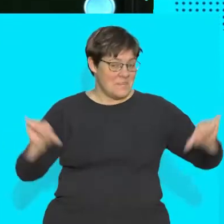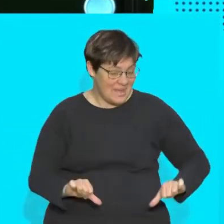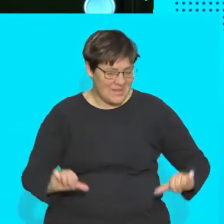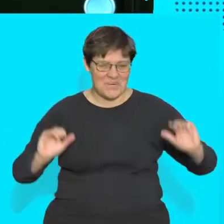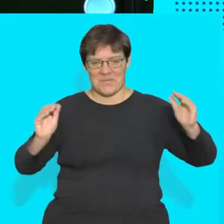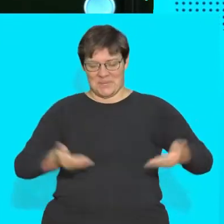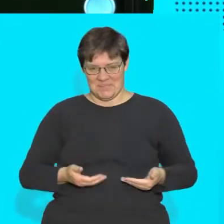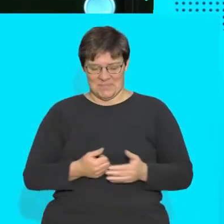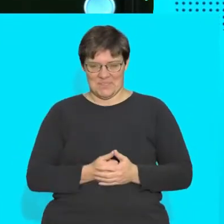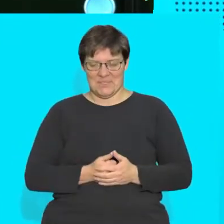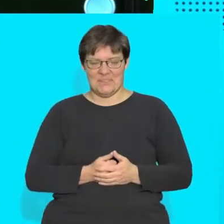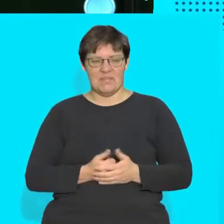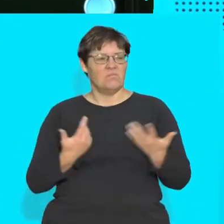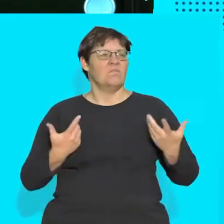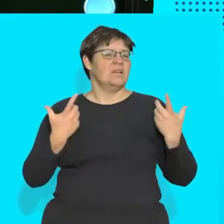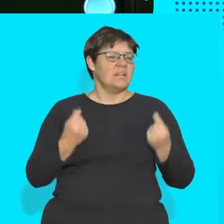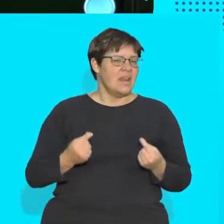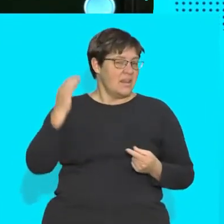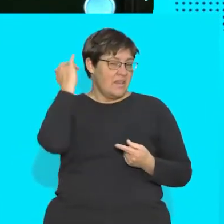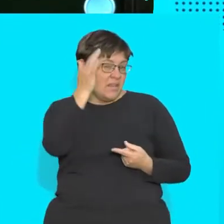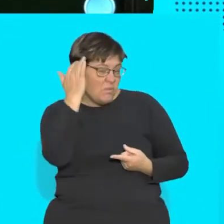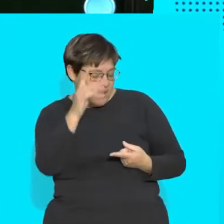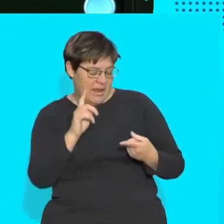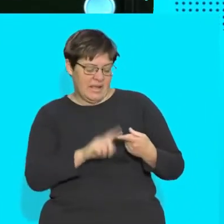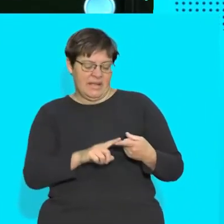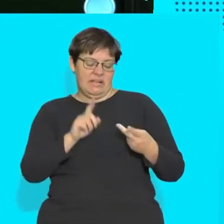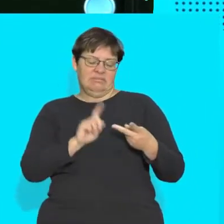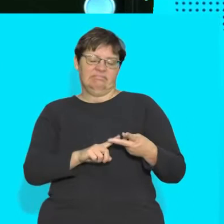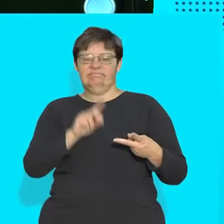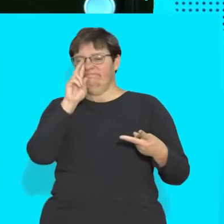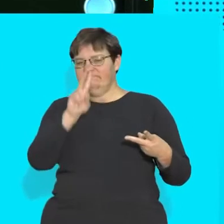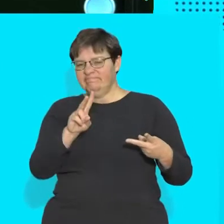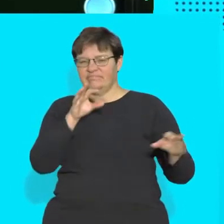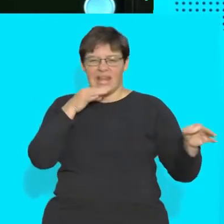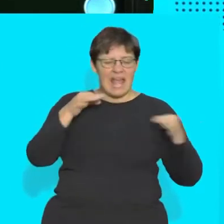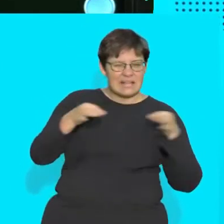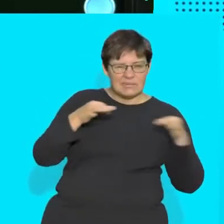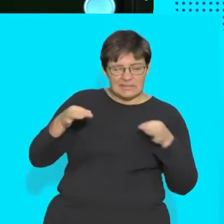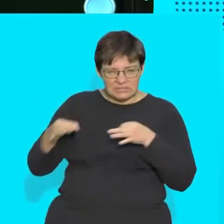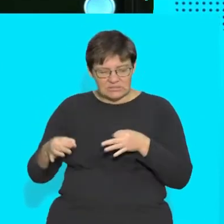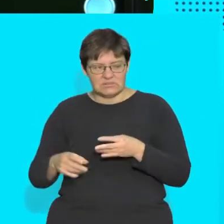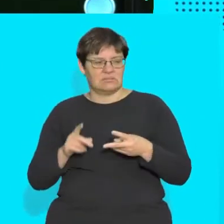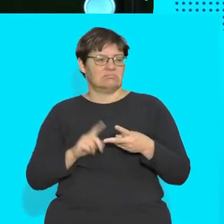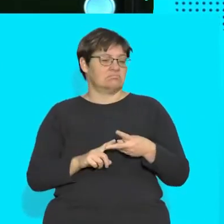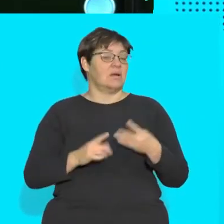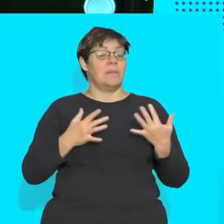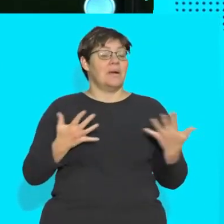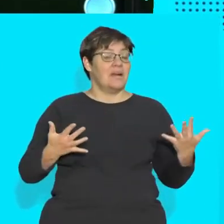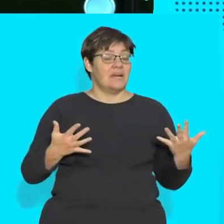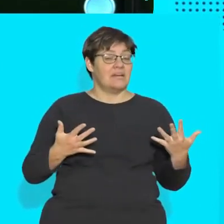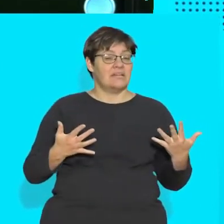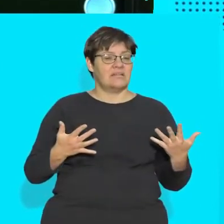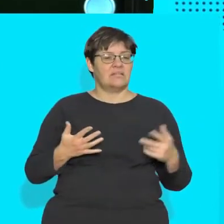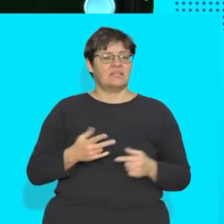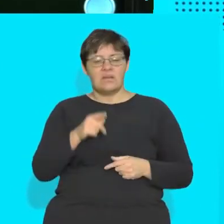Welcome back. So we've done some theory and we've looked at some explanations, but of course we need to know